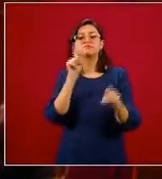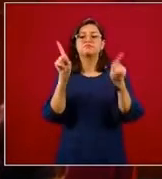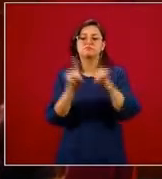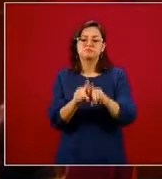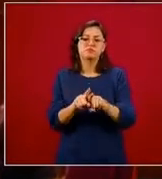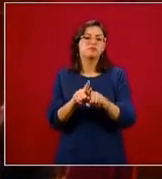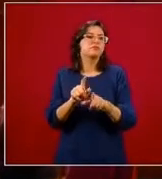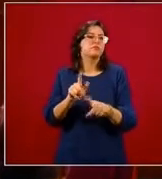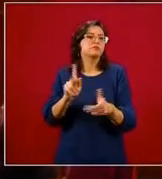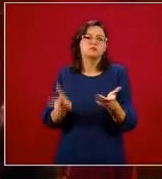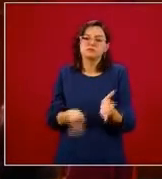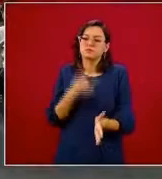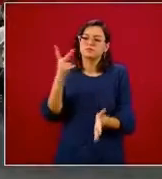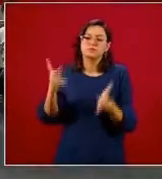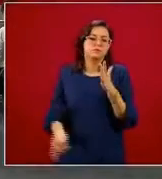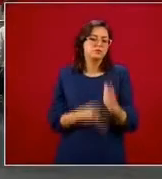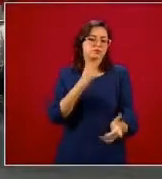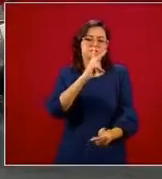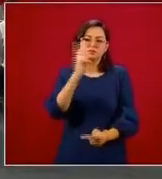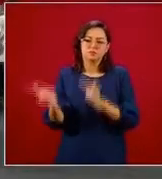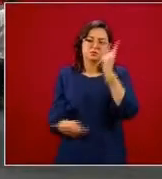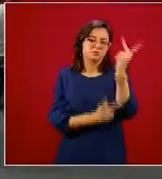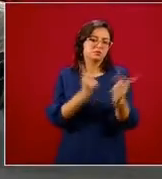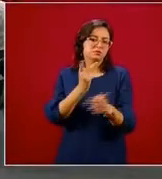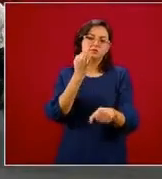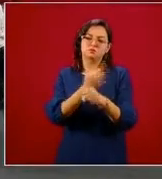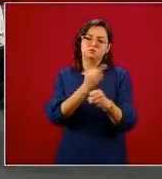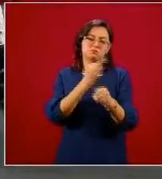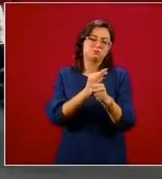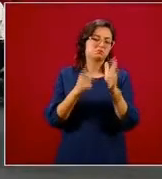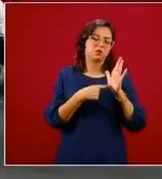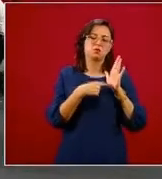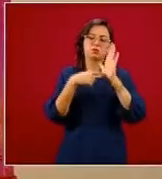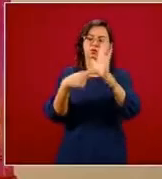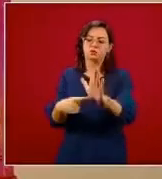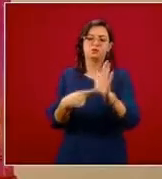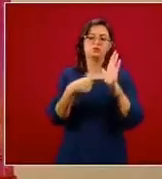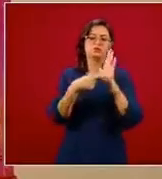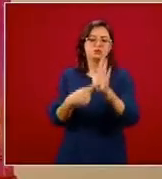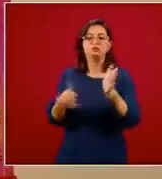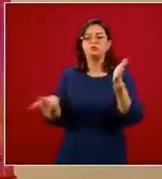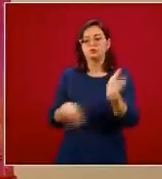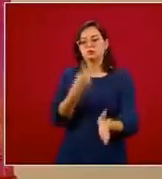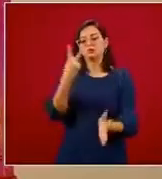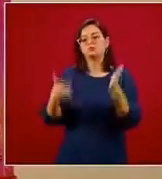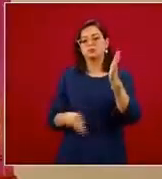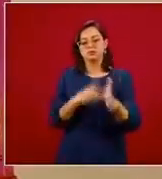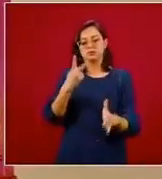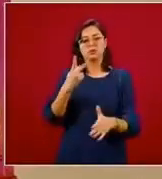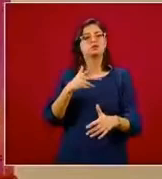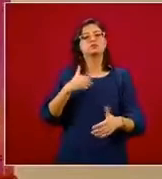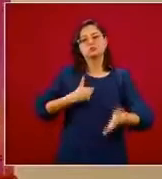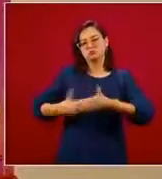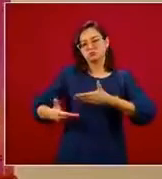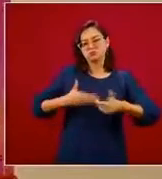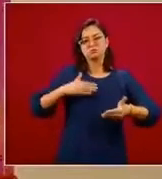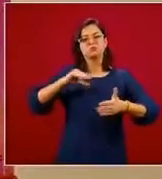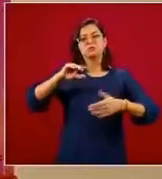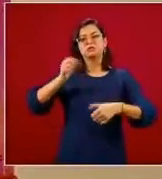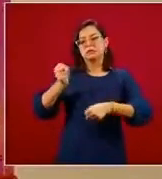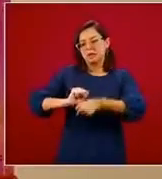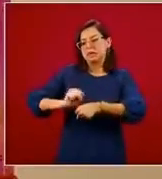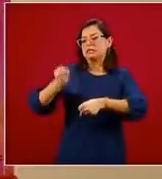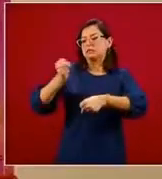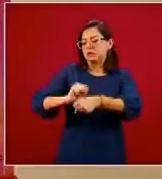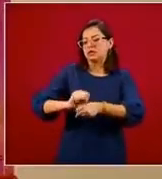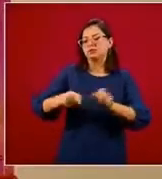different conferences that is also constant in the questions. And that's why we're